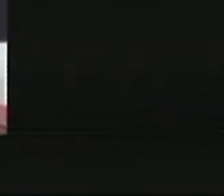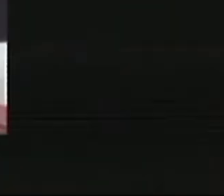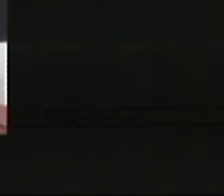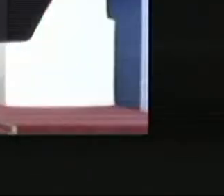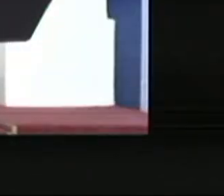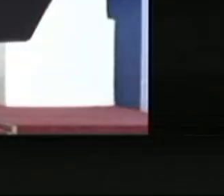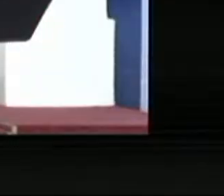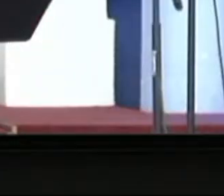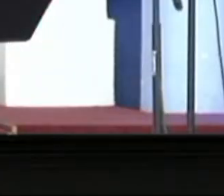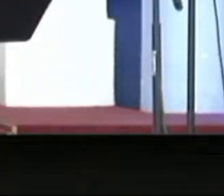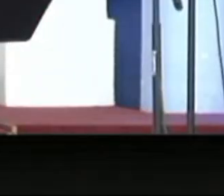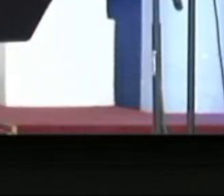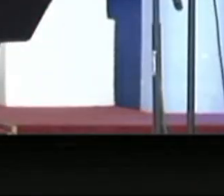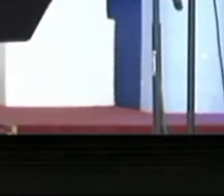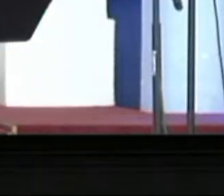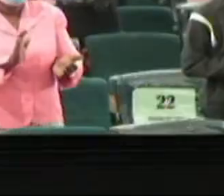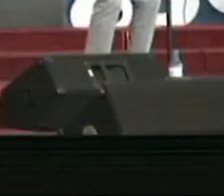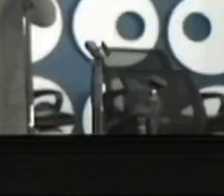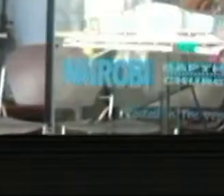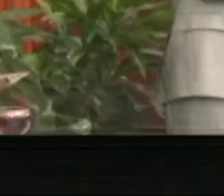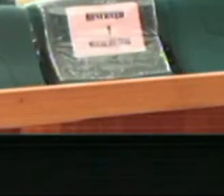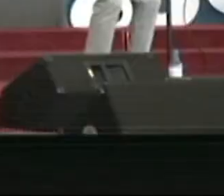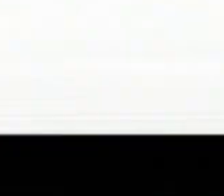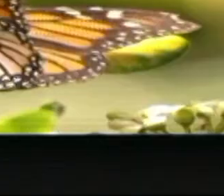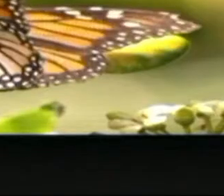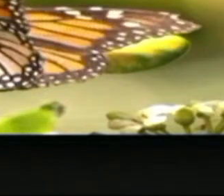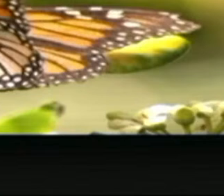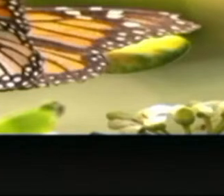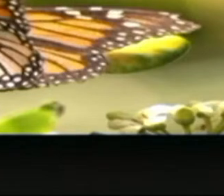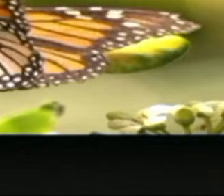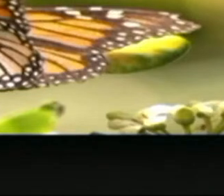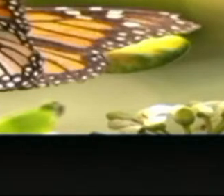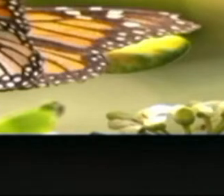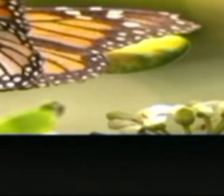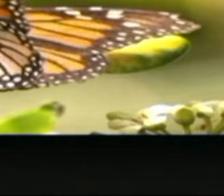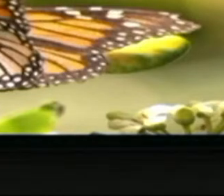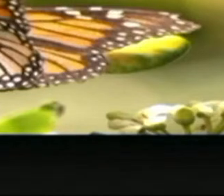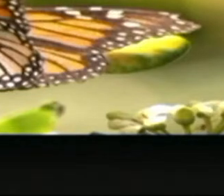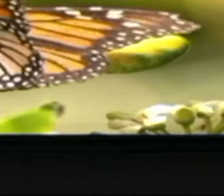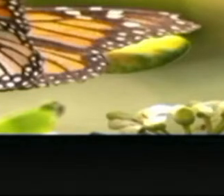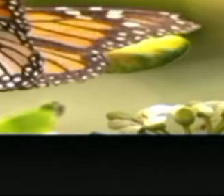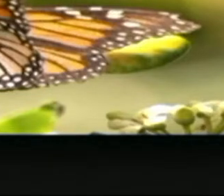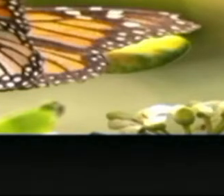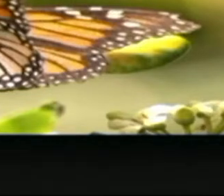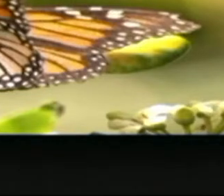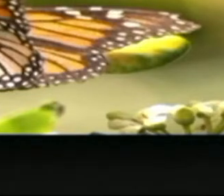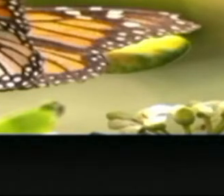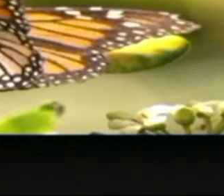Oh,